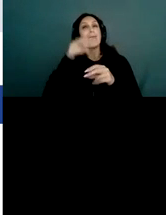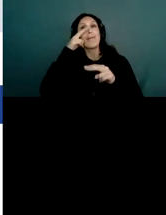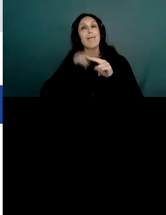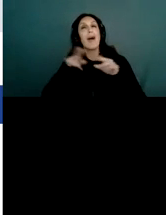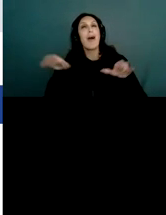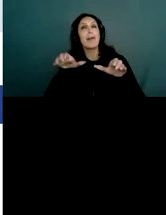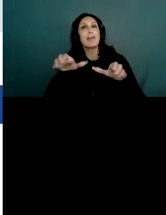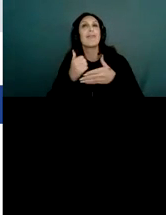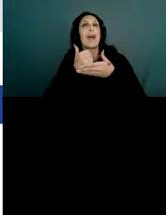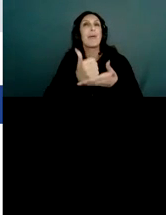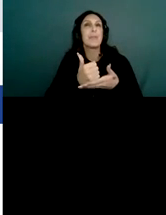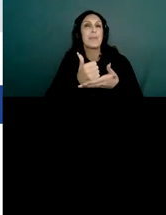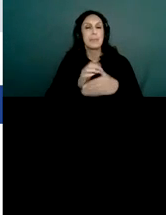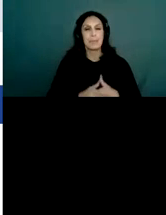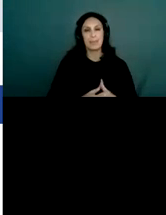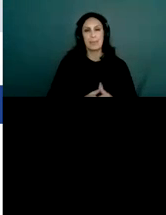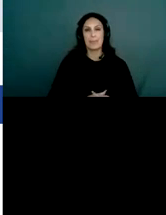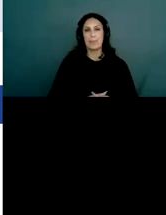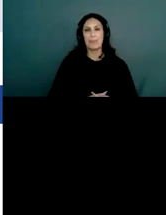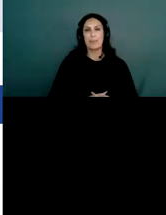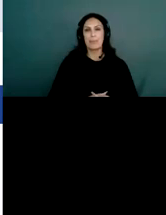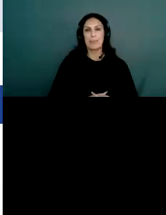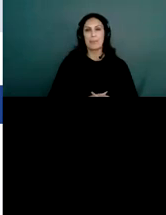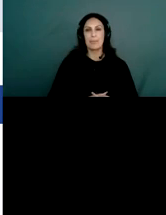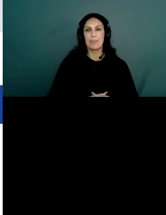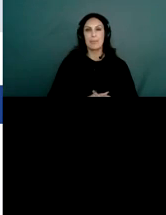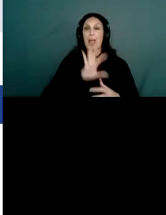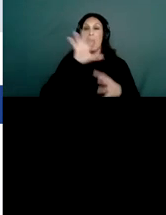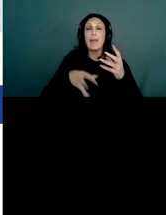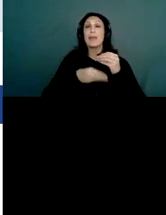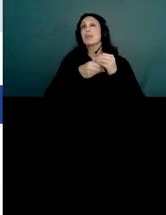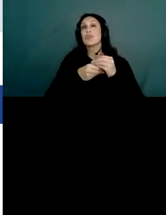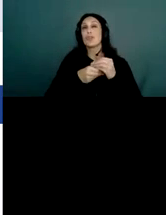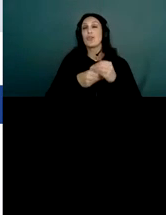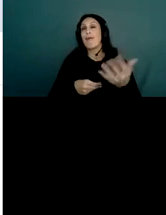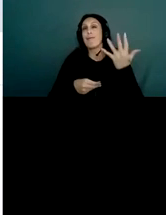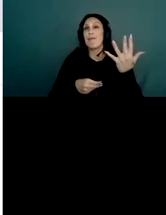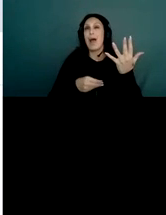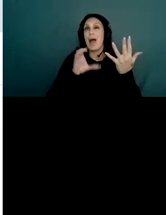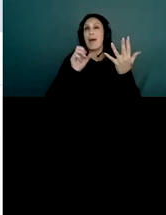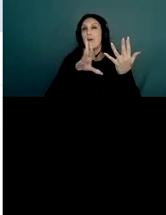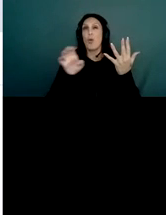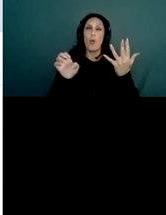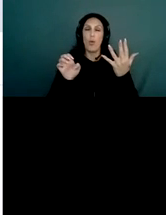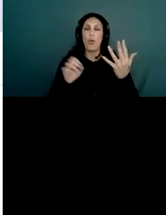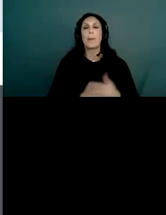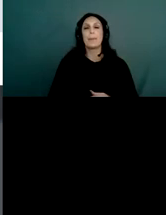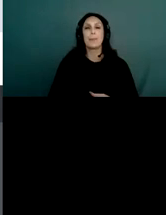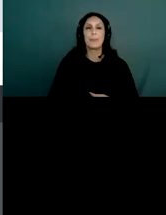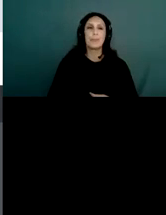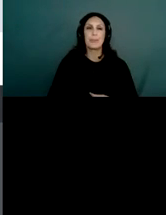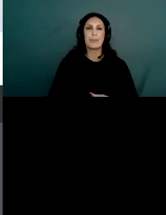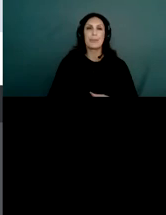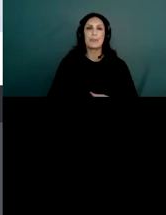The next piece, there are additional Core5 resources. So here's an at-home activity sheet. It's just a